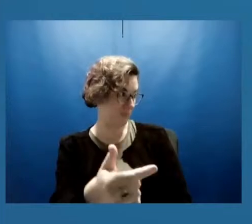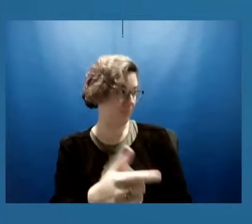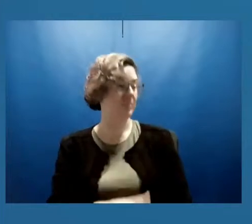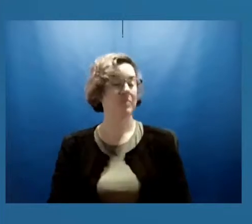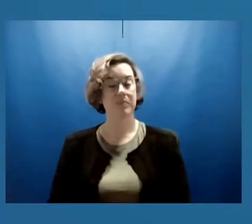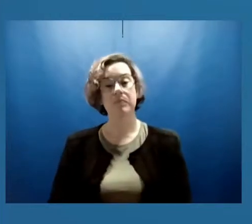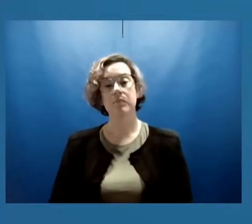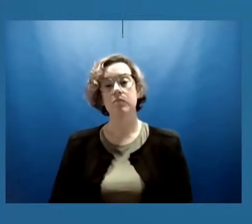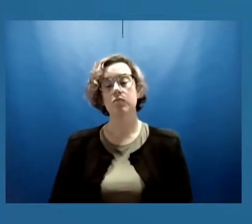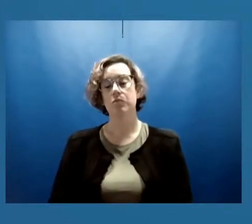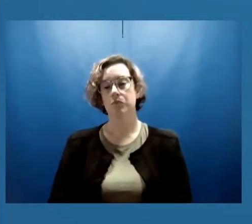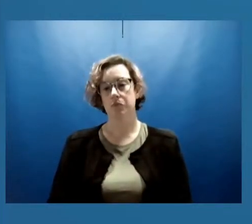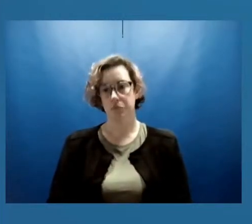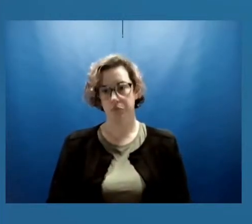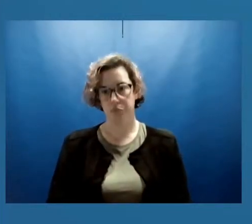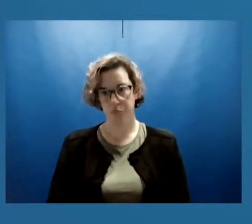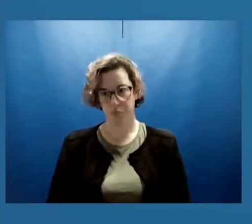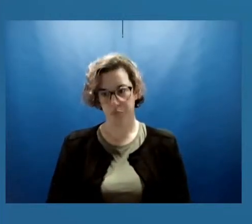speak.